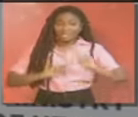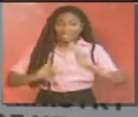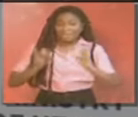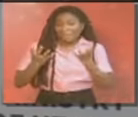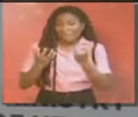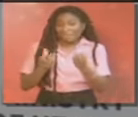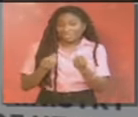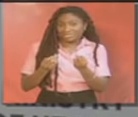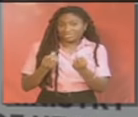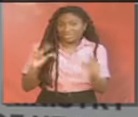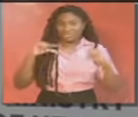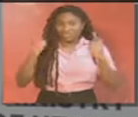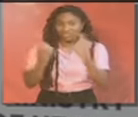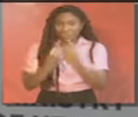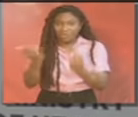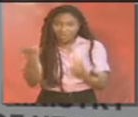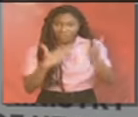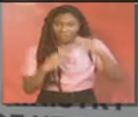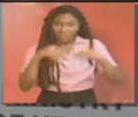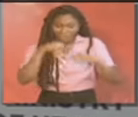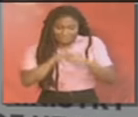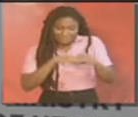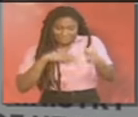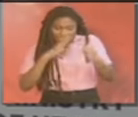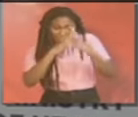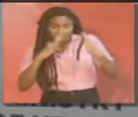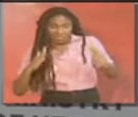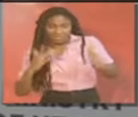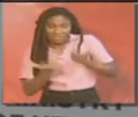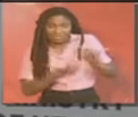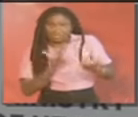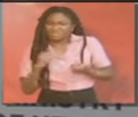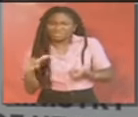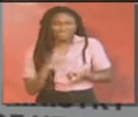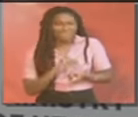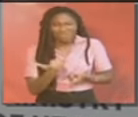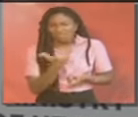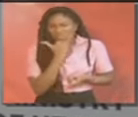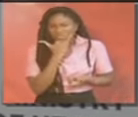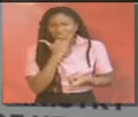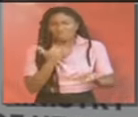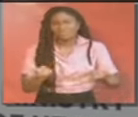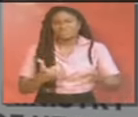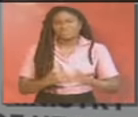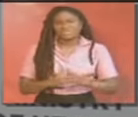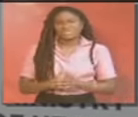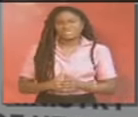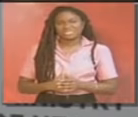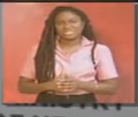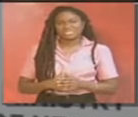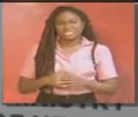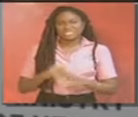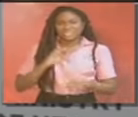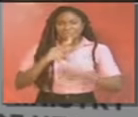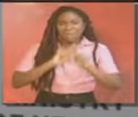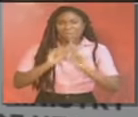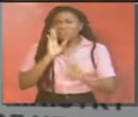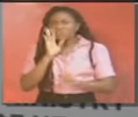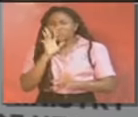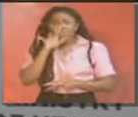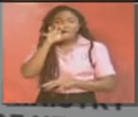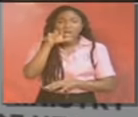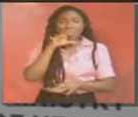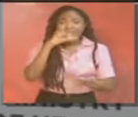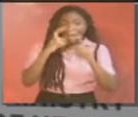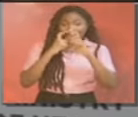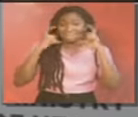to exceed the numbers of individuals that should be gathering in a given space, the tendency not to wear masks at